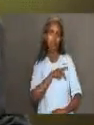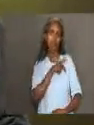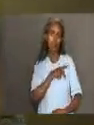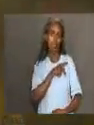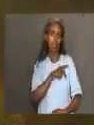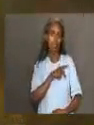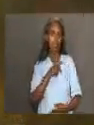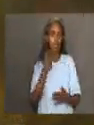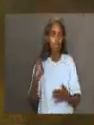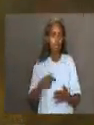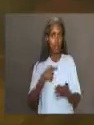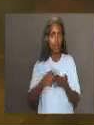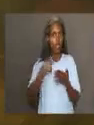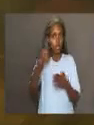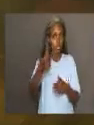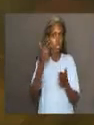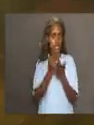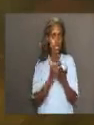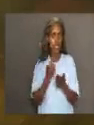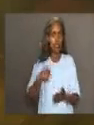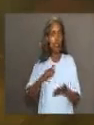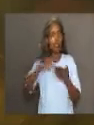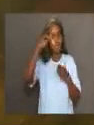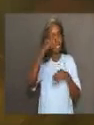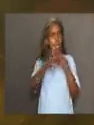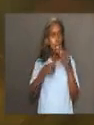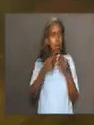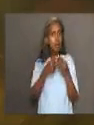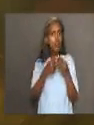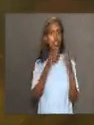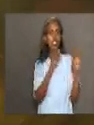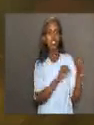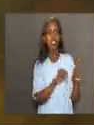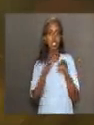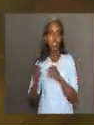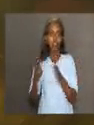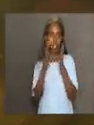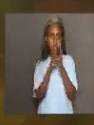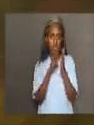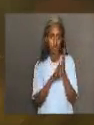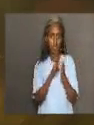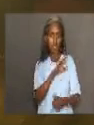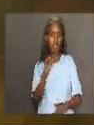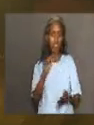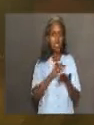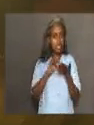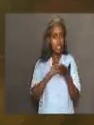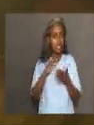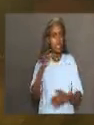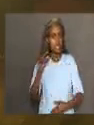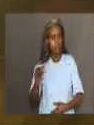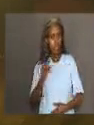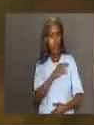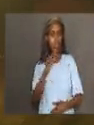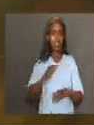properties. In our next lesson, we will learn about the shifting rule, and we will study